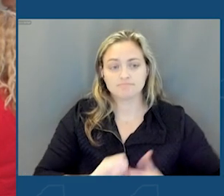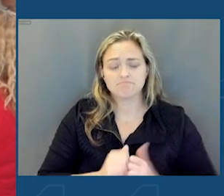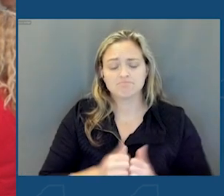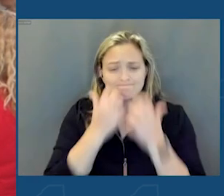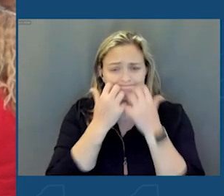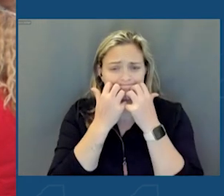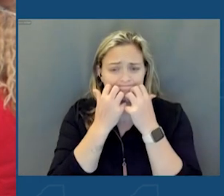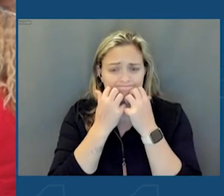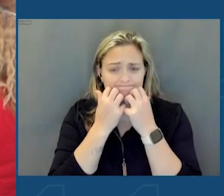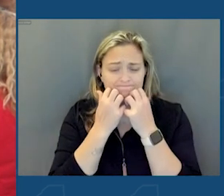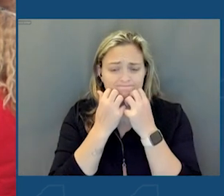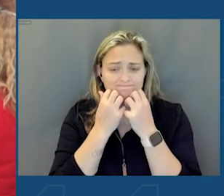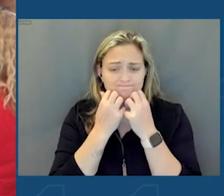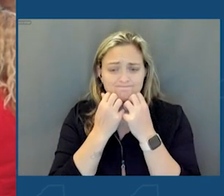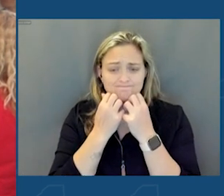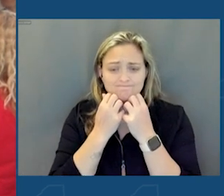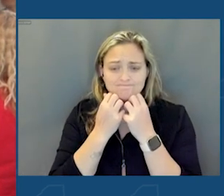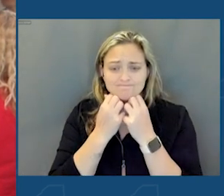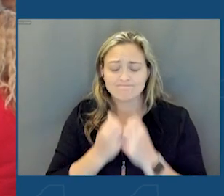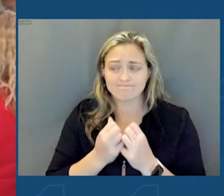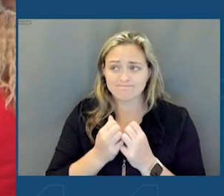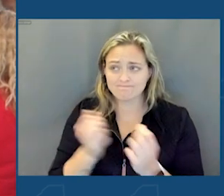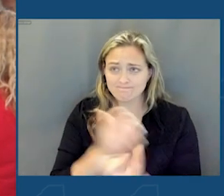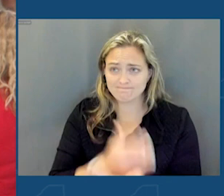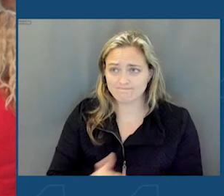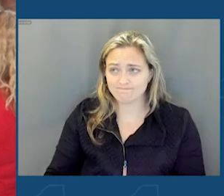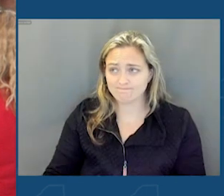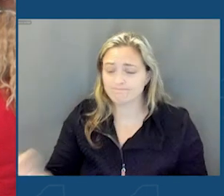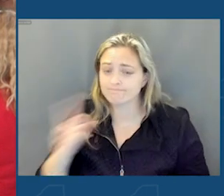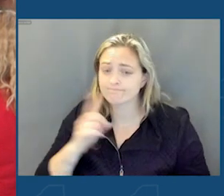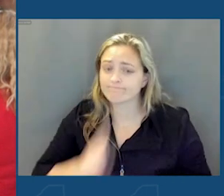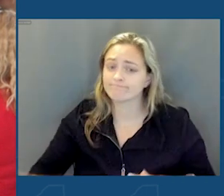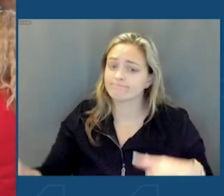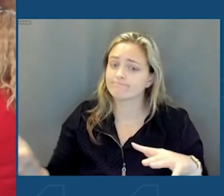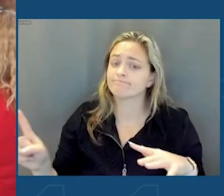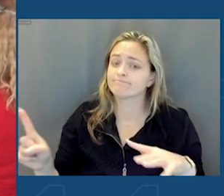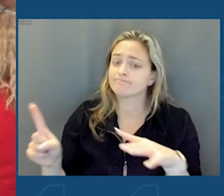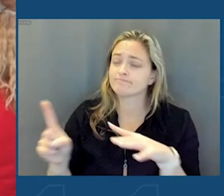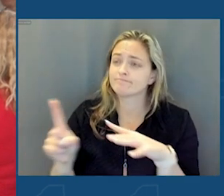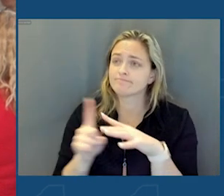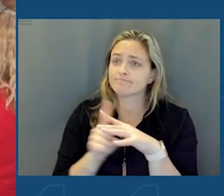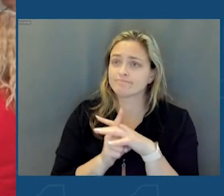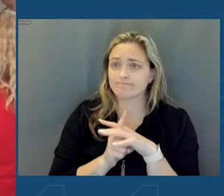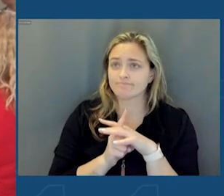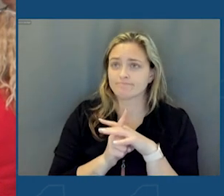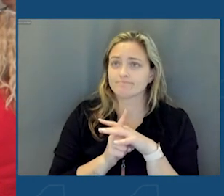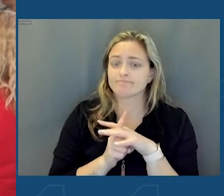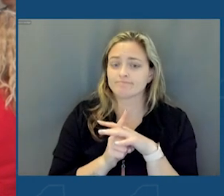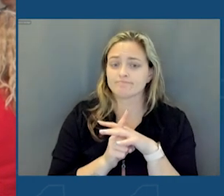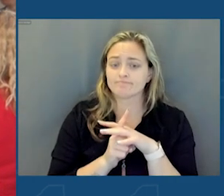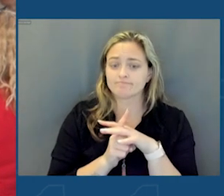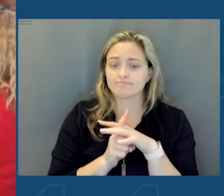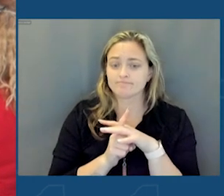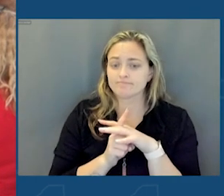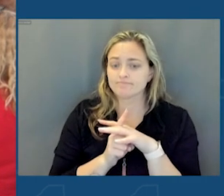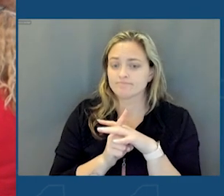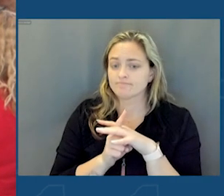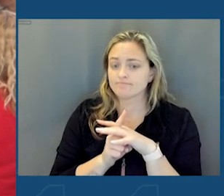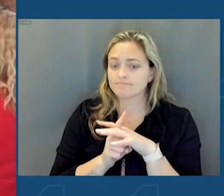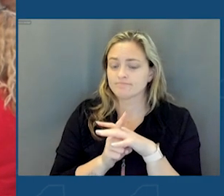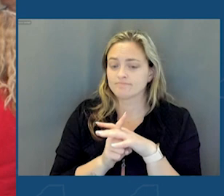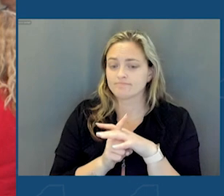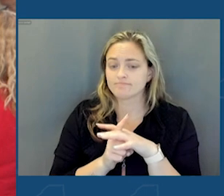precious did that grace appear,